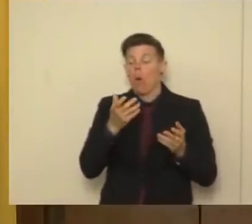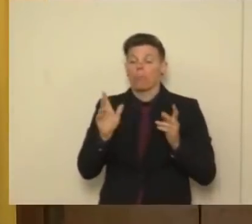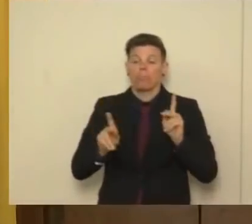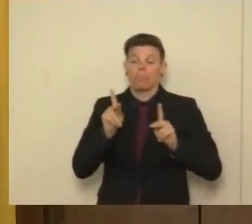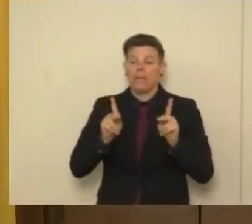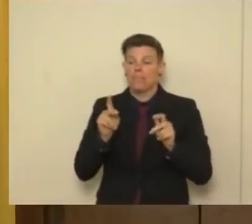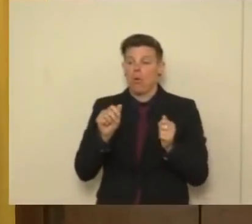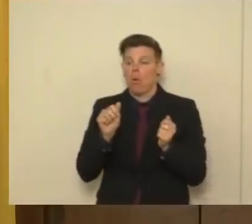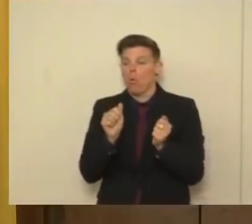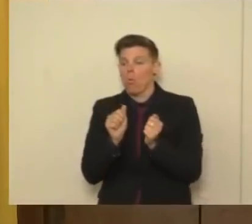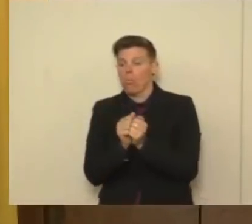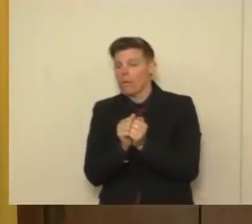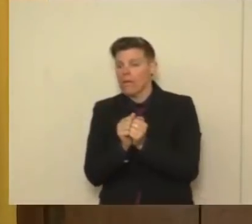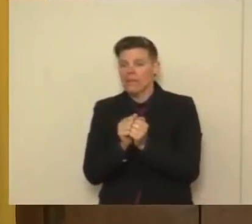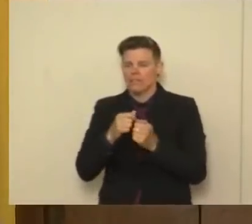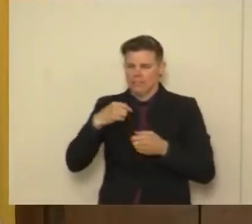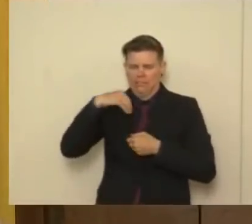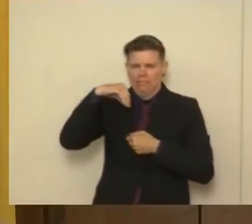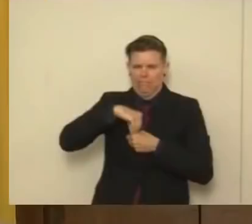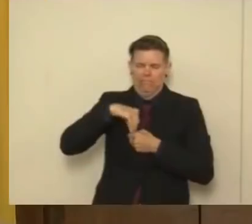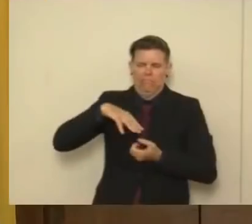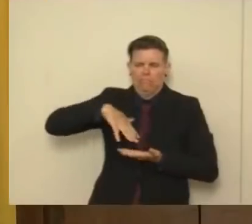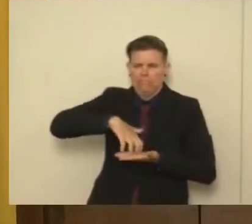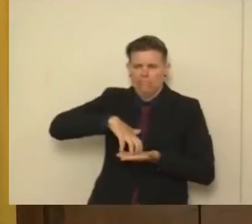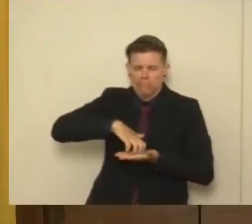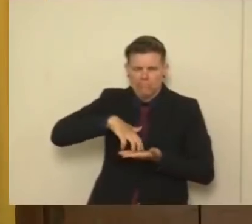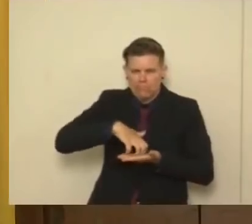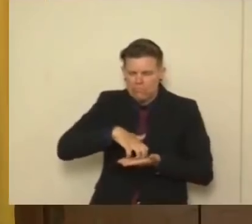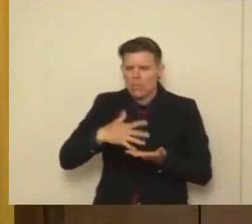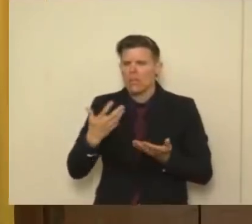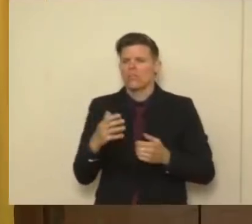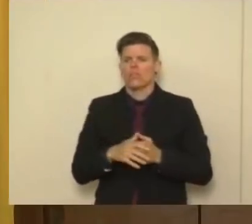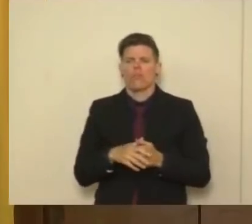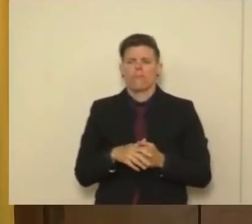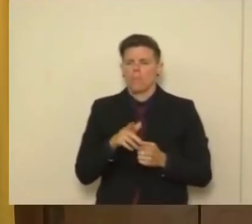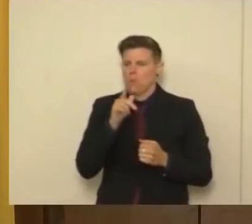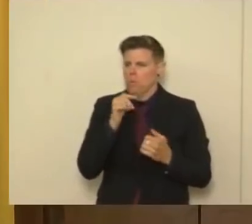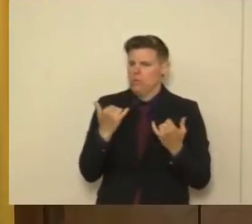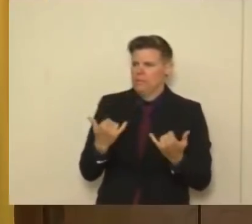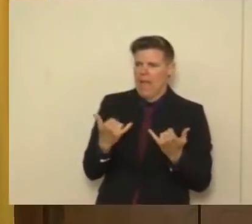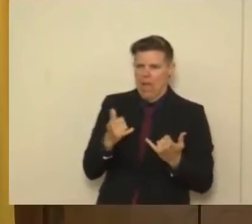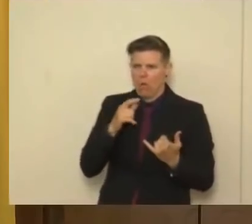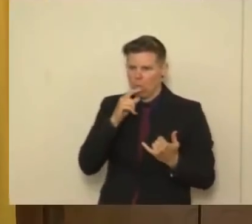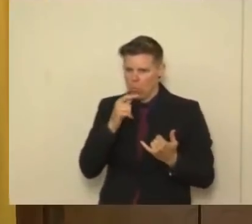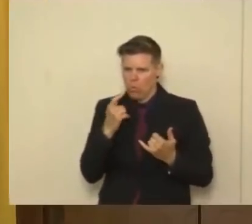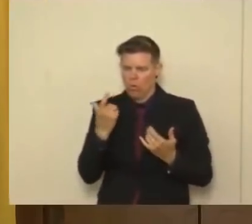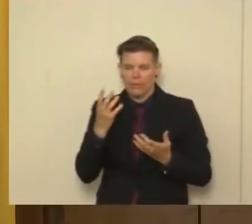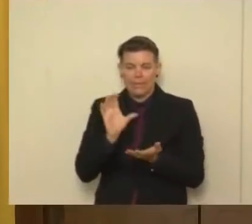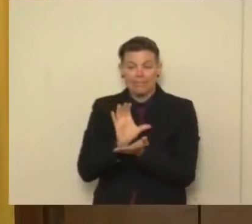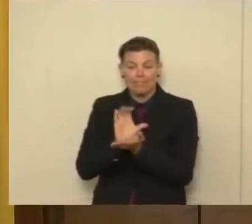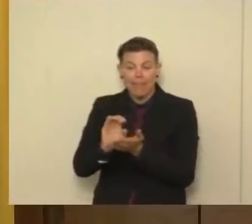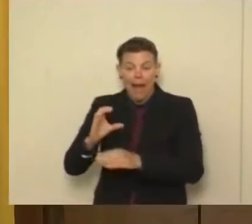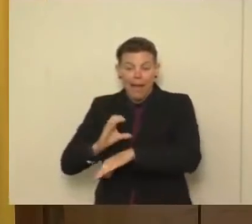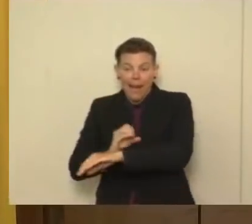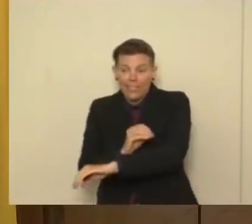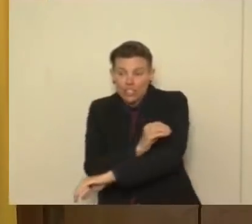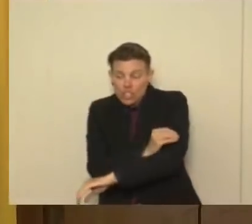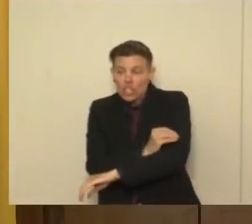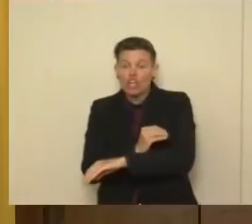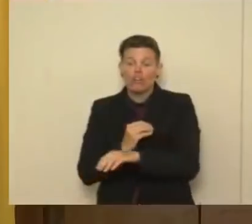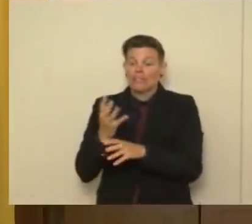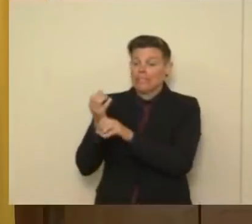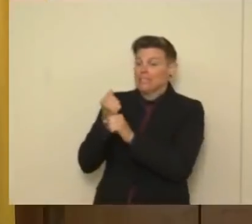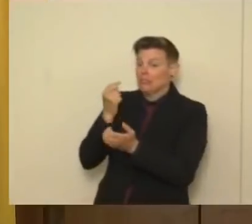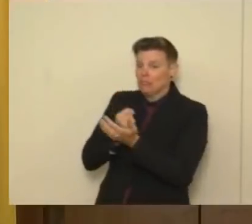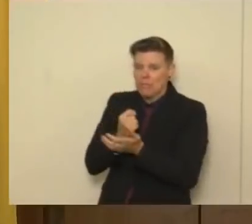a category, for example, people undergoing cancer treatment who are in situations that can't take on